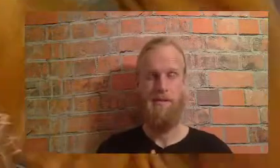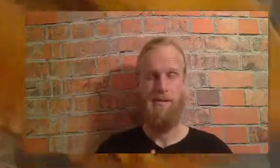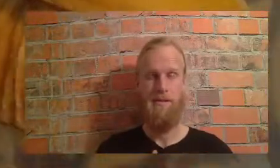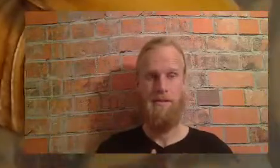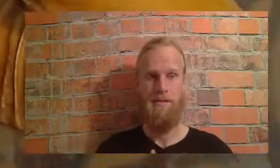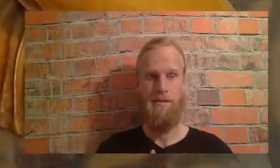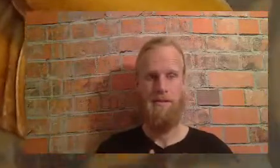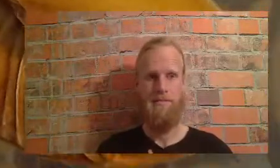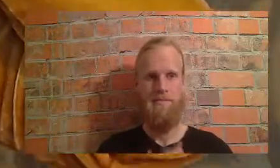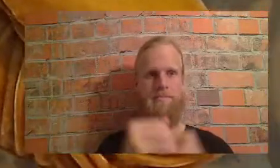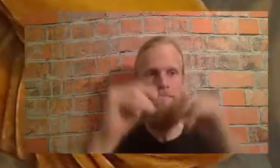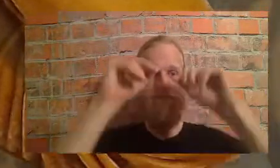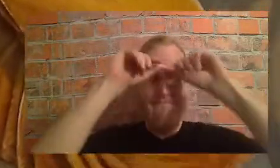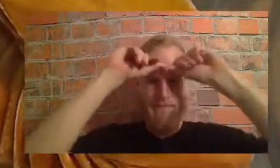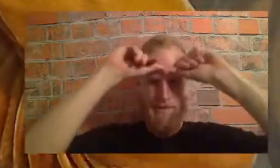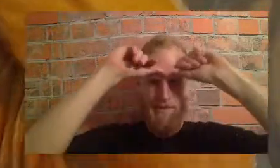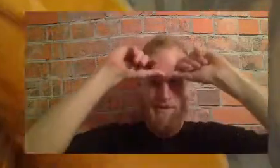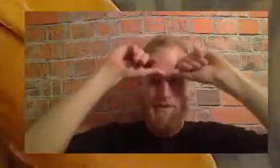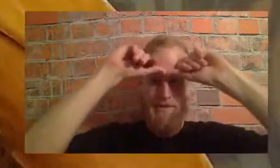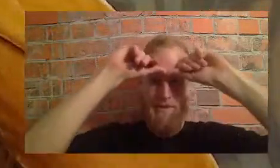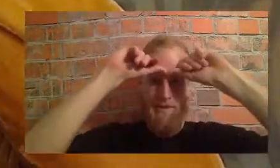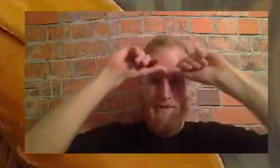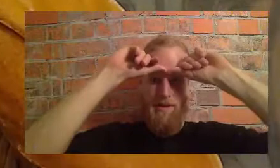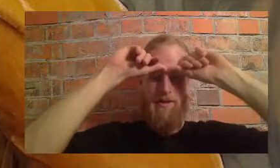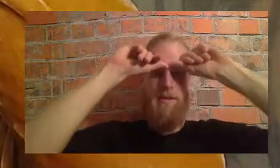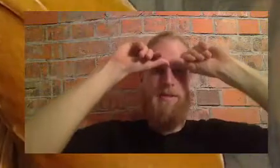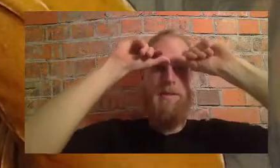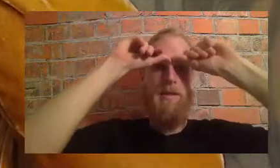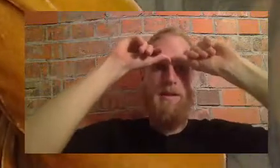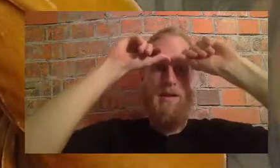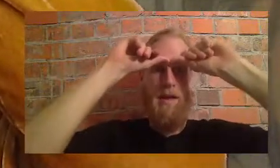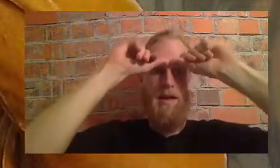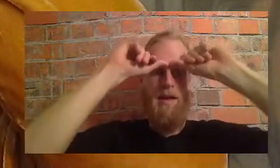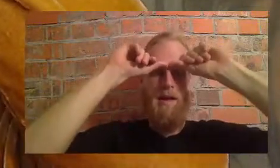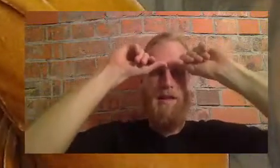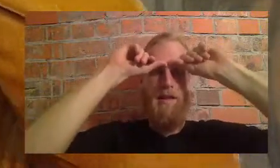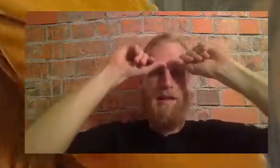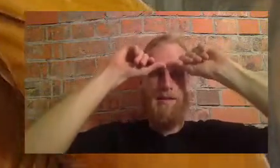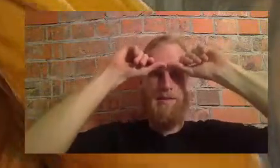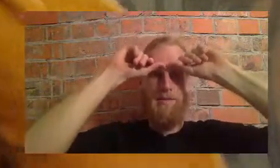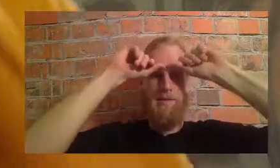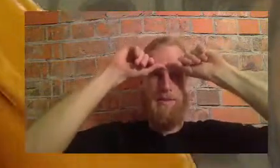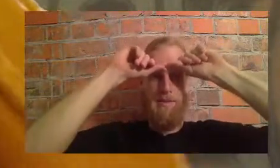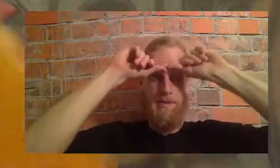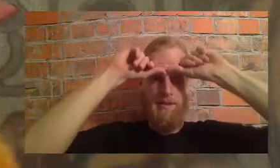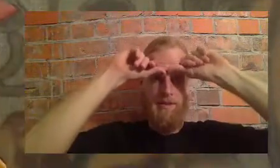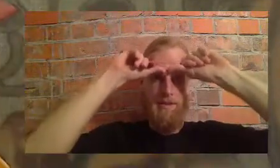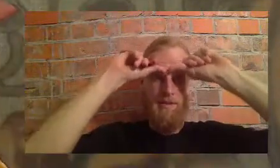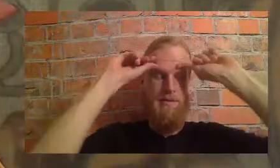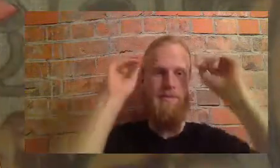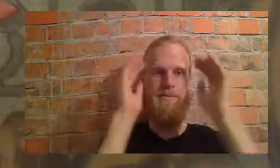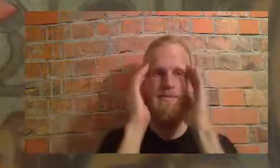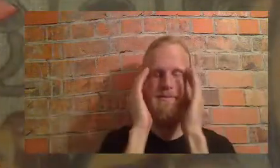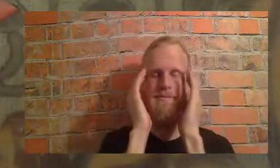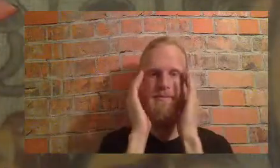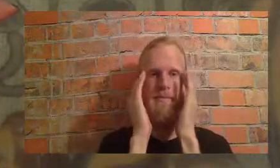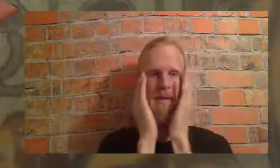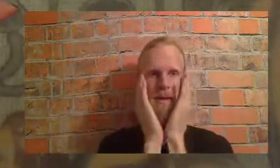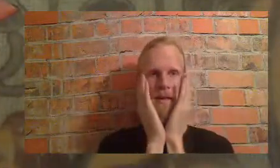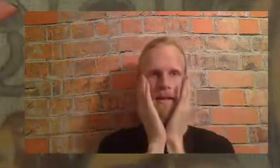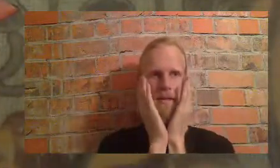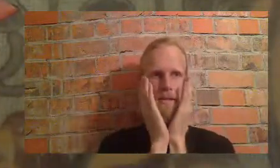Tapping the eyebrows. I give myself permission to heal what's behind